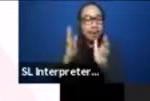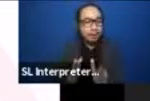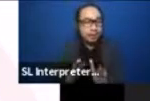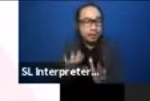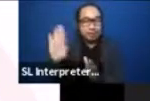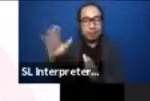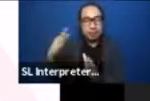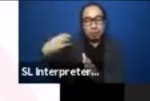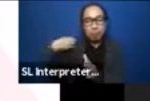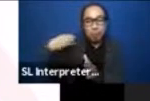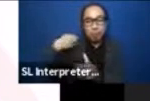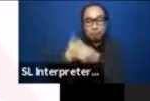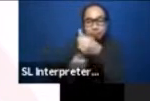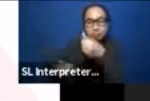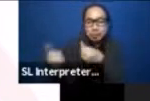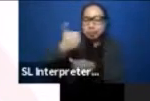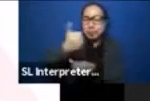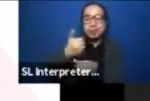venue